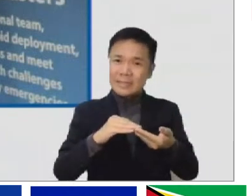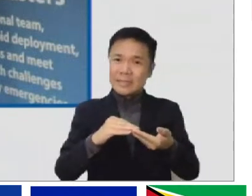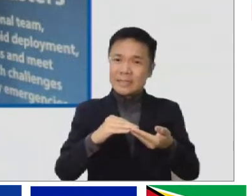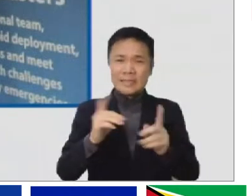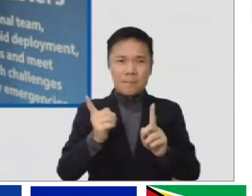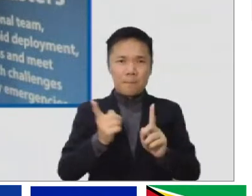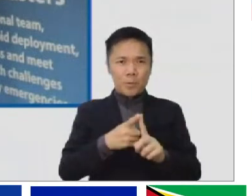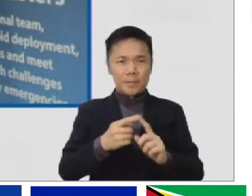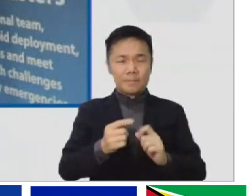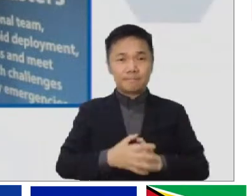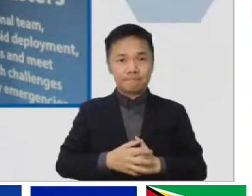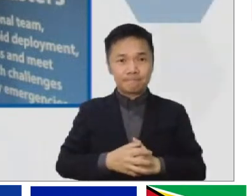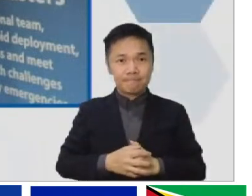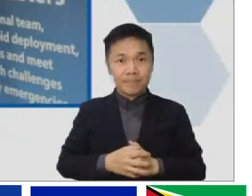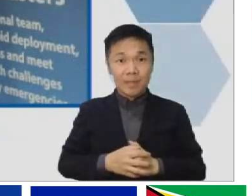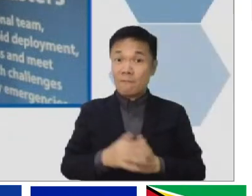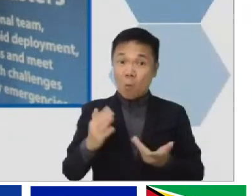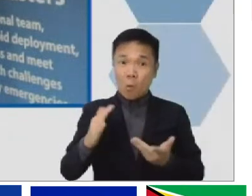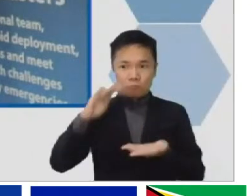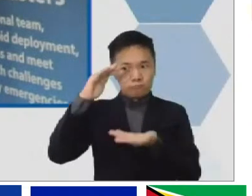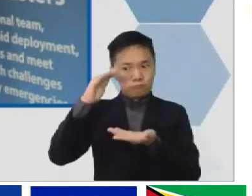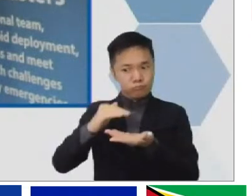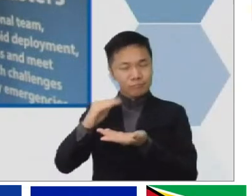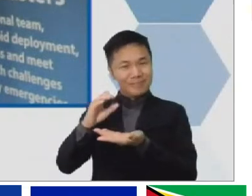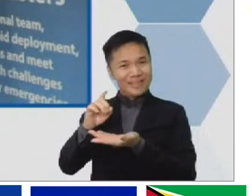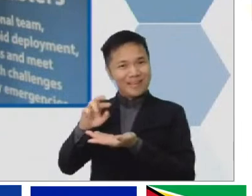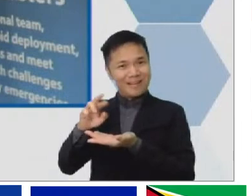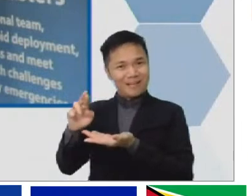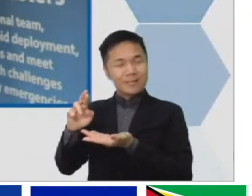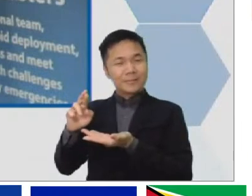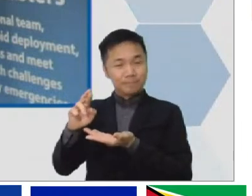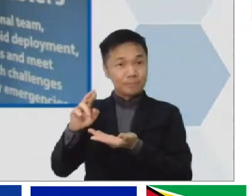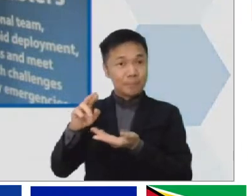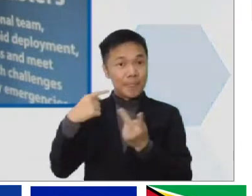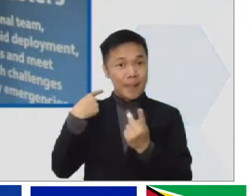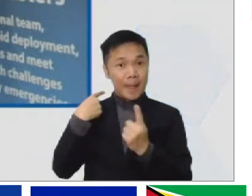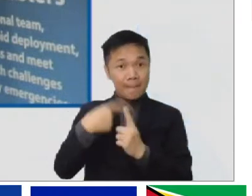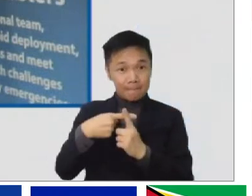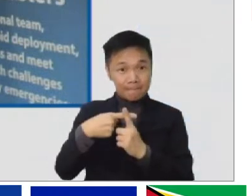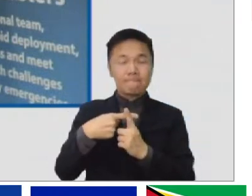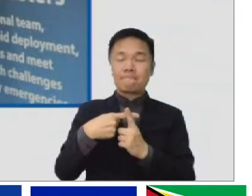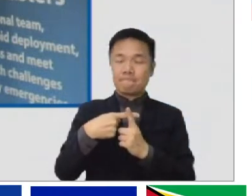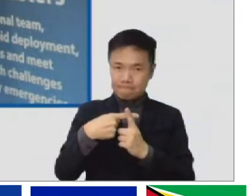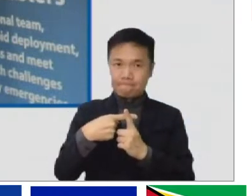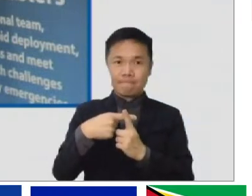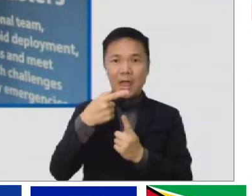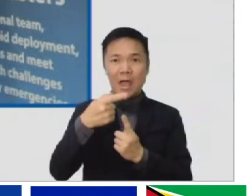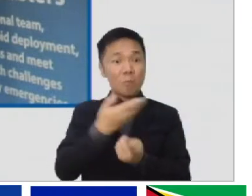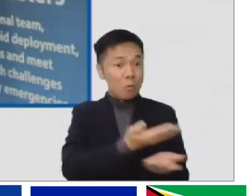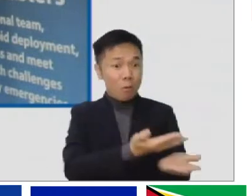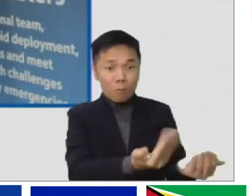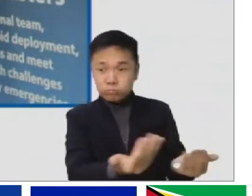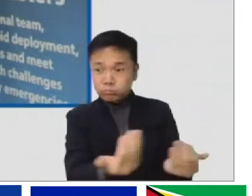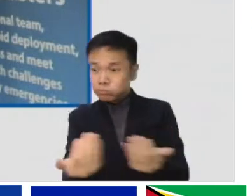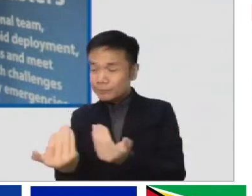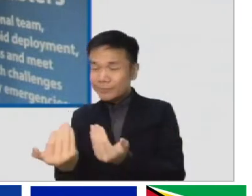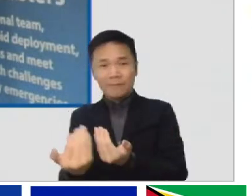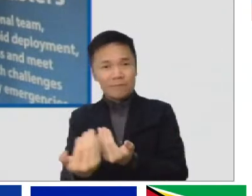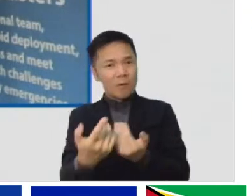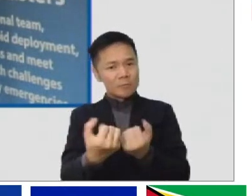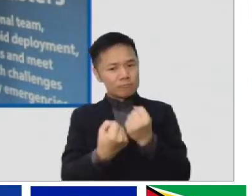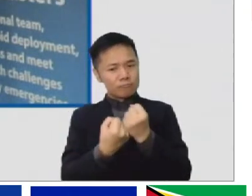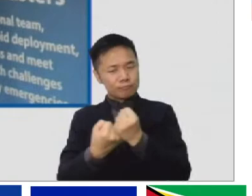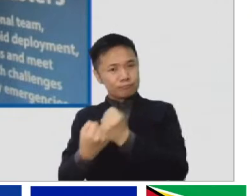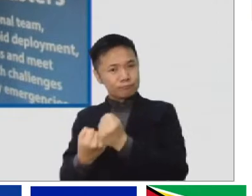disaster risk, and promote the response of every sector at appropriate levels. Only this way we will